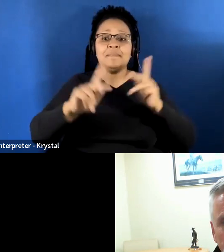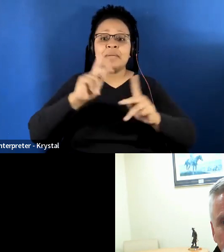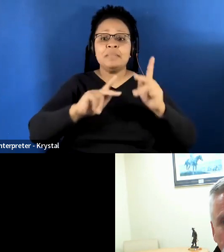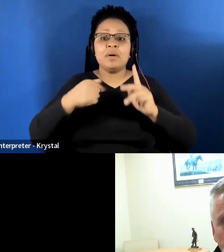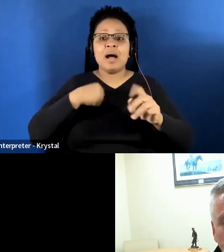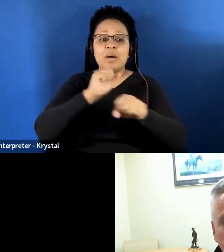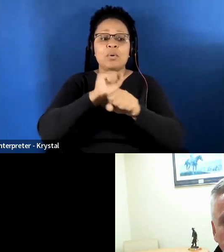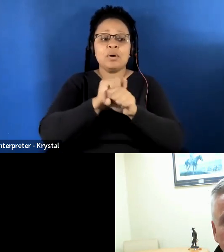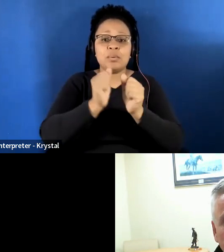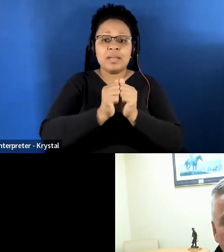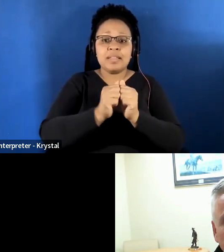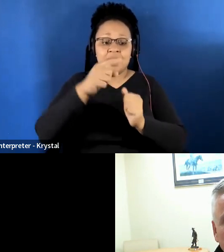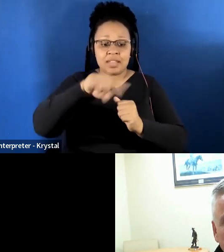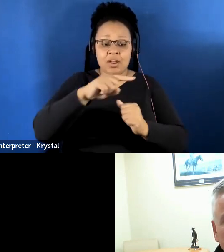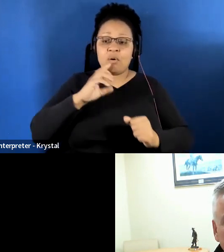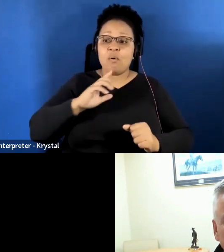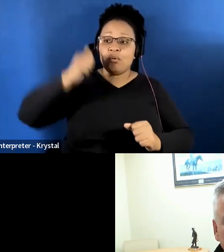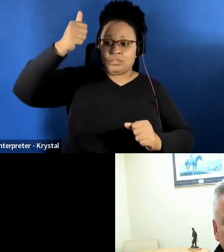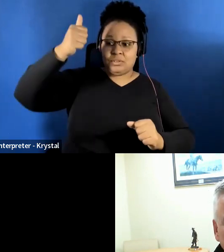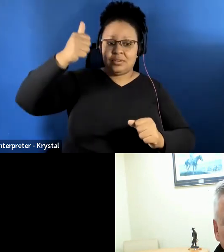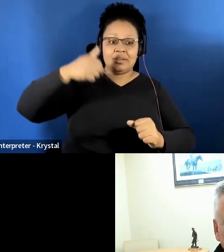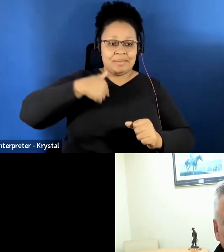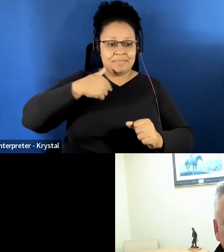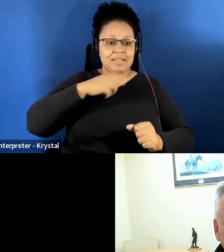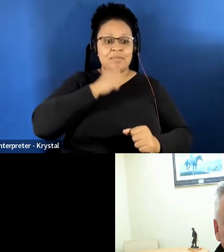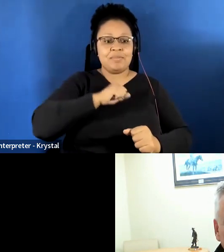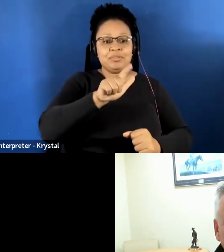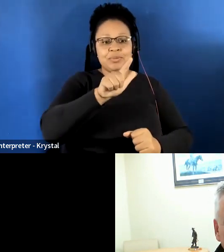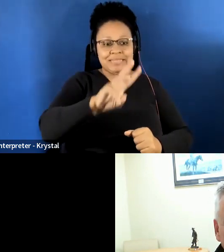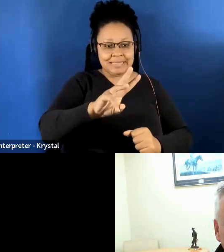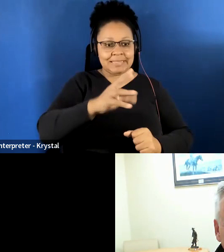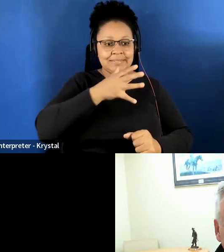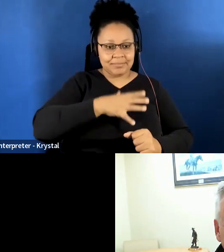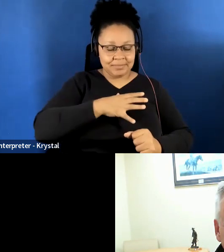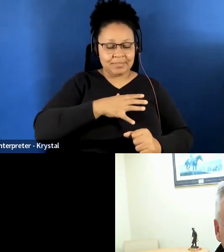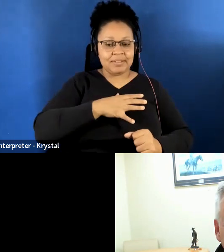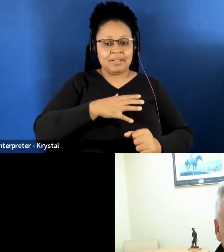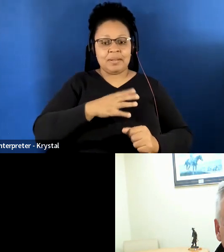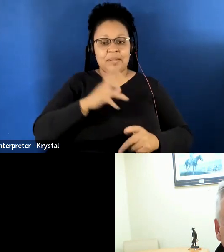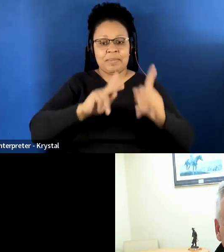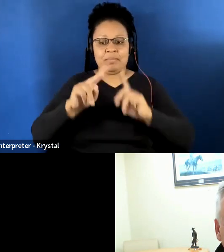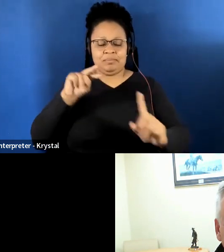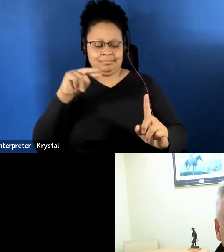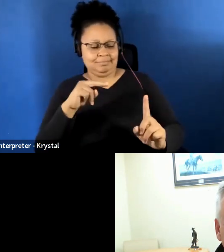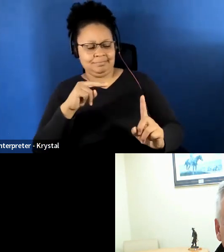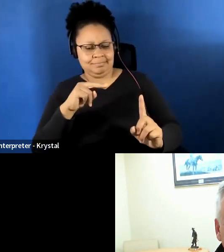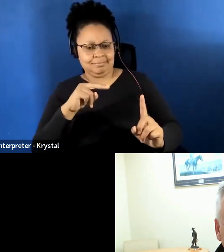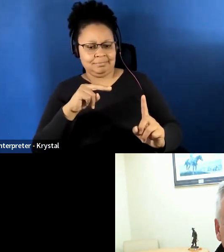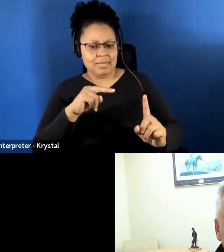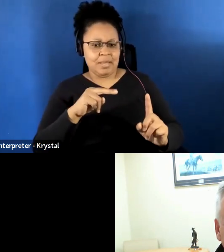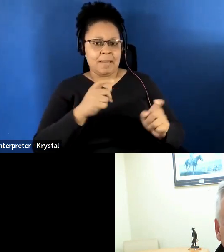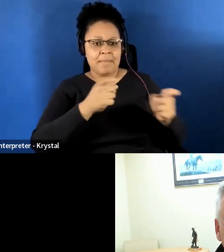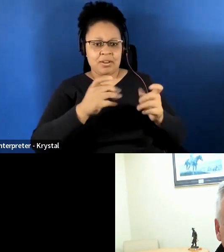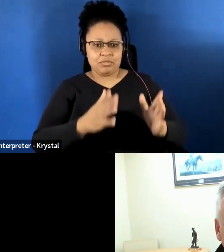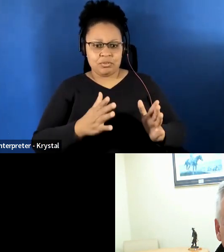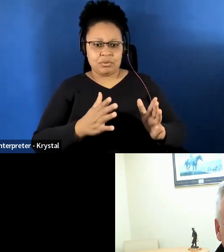are older than me being a 26-year-old female. Some people look at me as being a kind of management